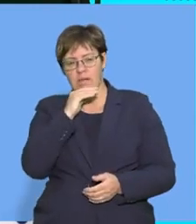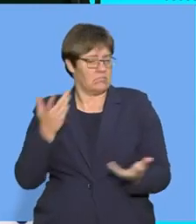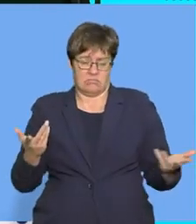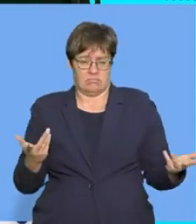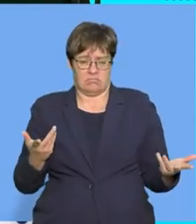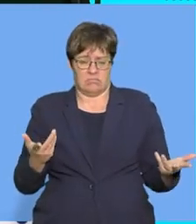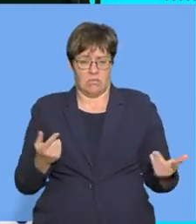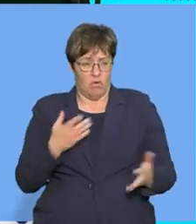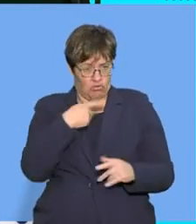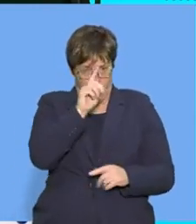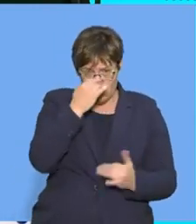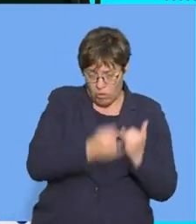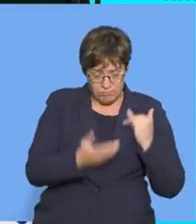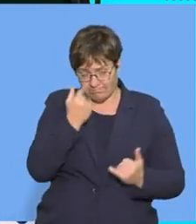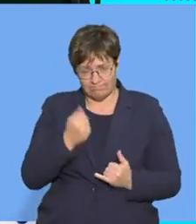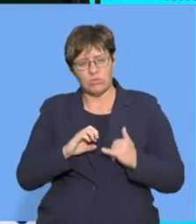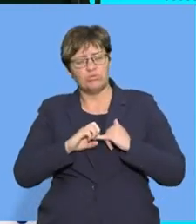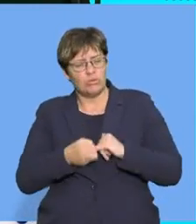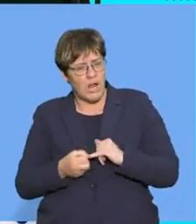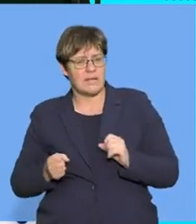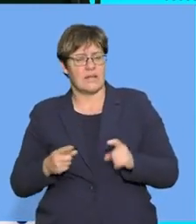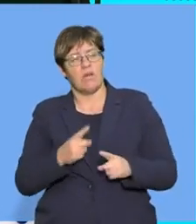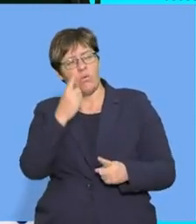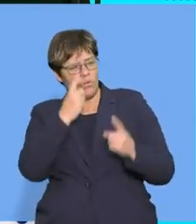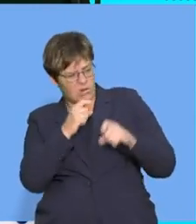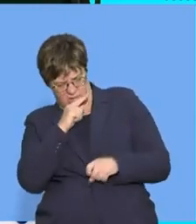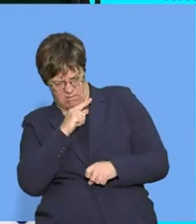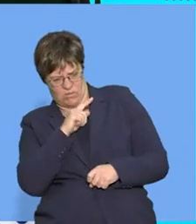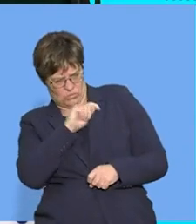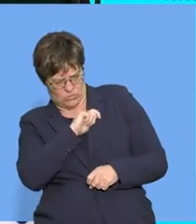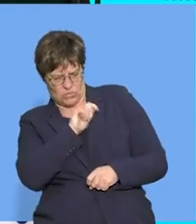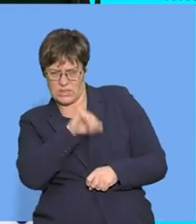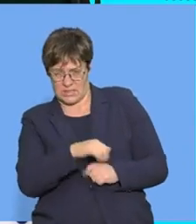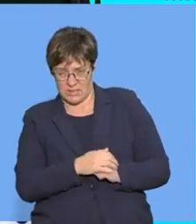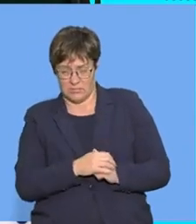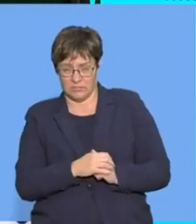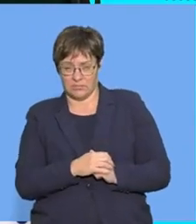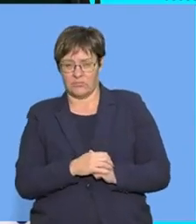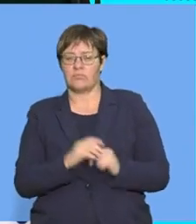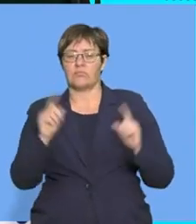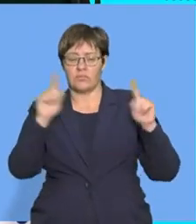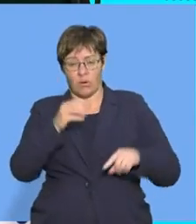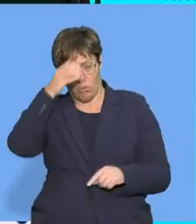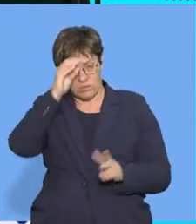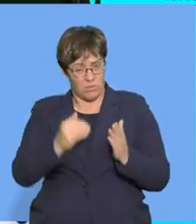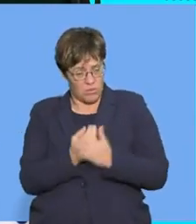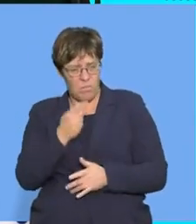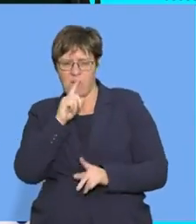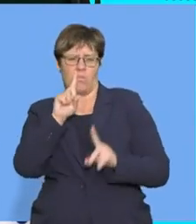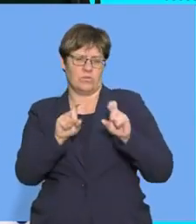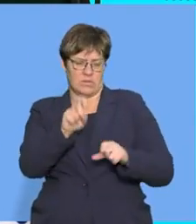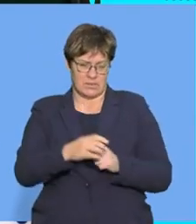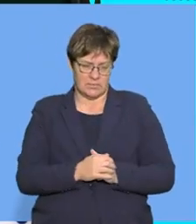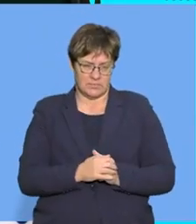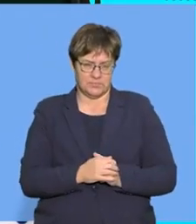So always just try to question what you are being told, especially if it's a new concept. Anyways, let's just